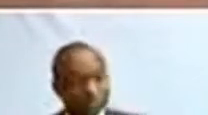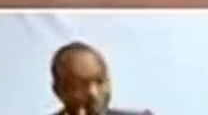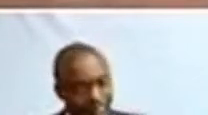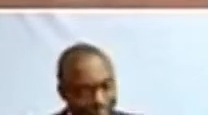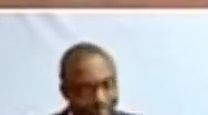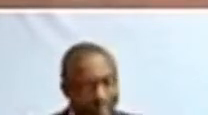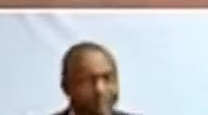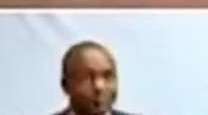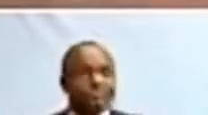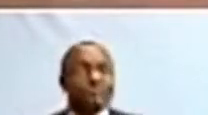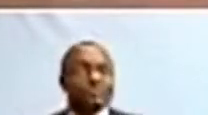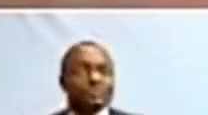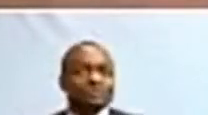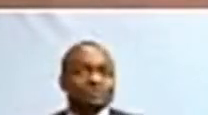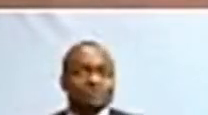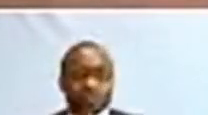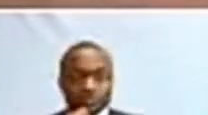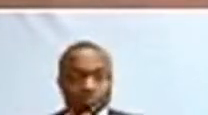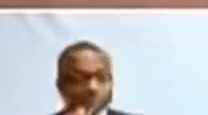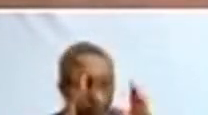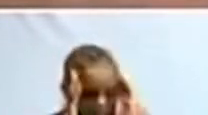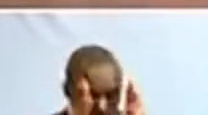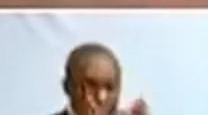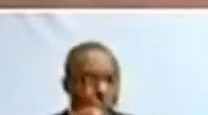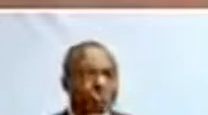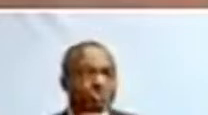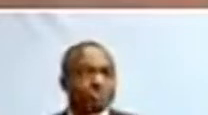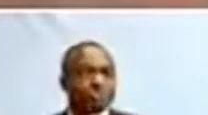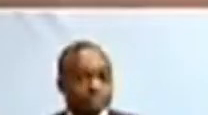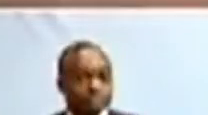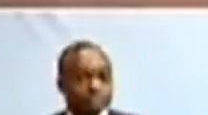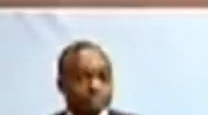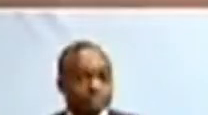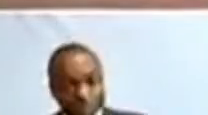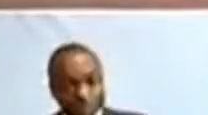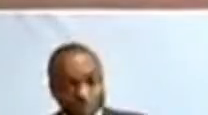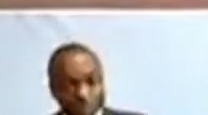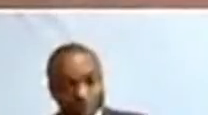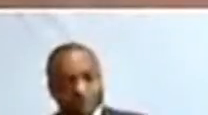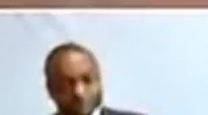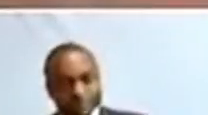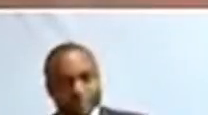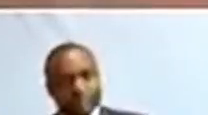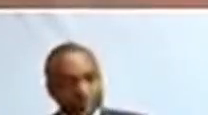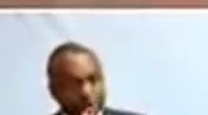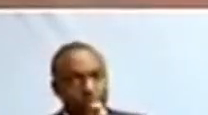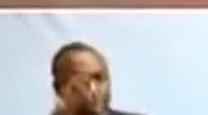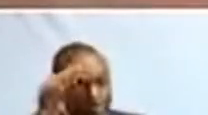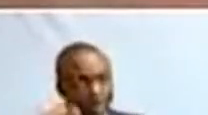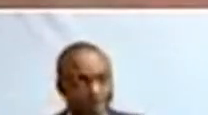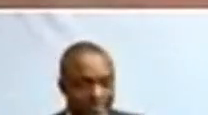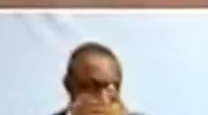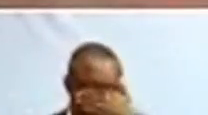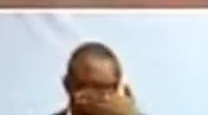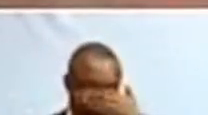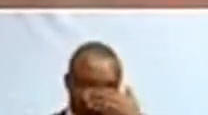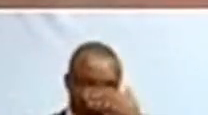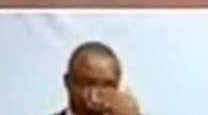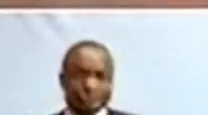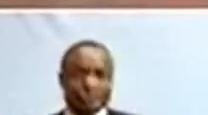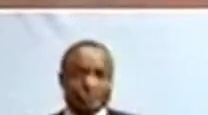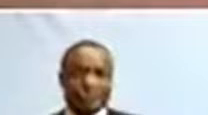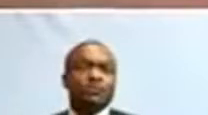documentation is actually, I think we did not pay much attention to look at the appendices collectively. Why?